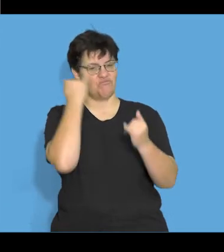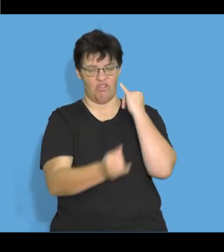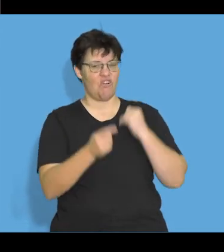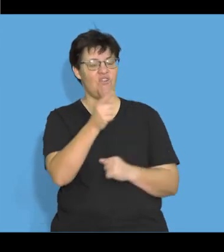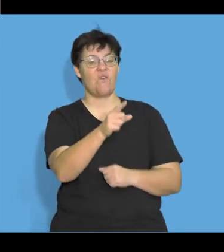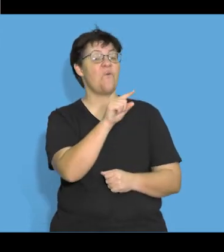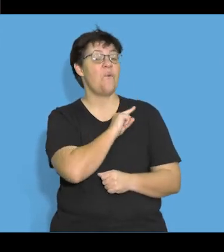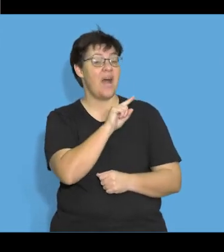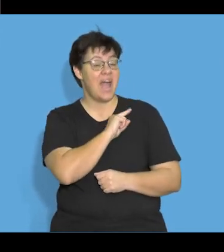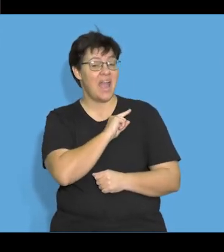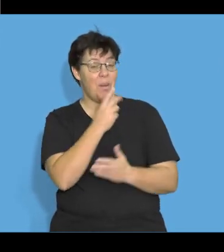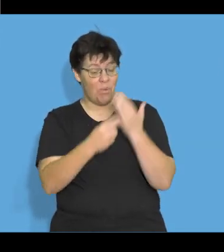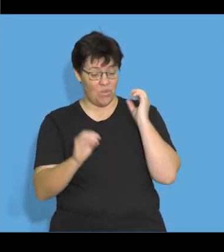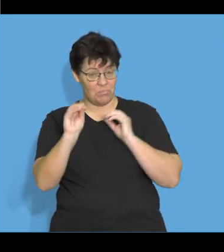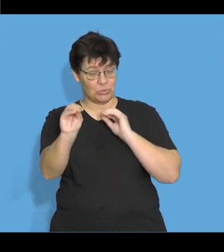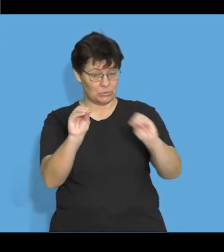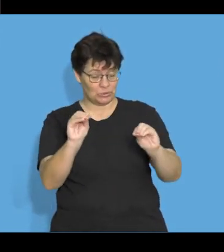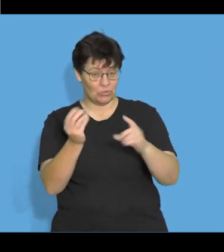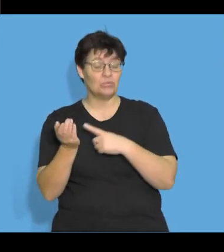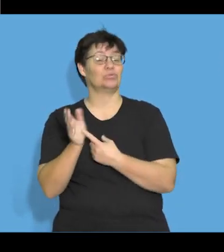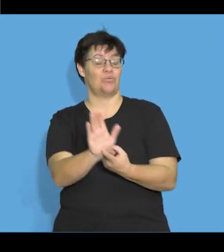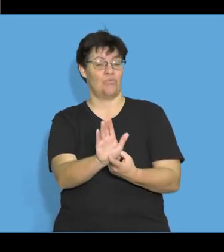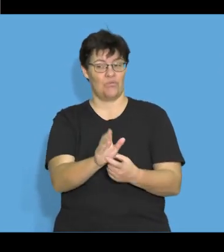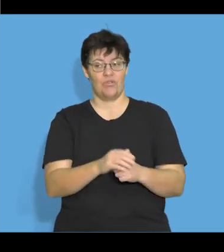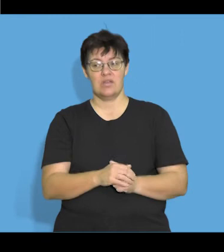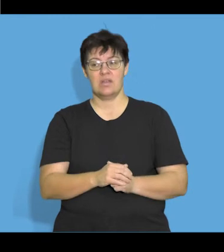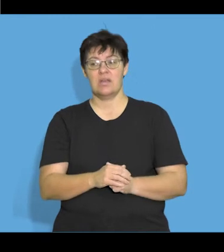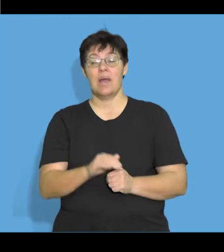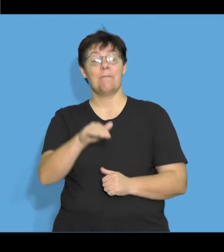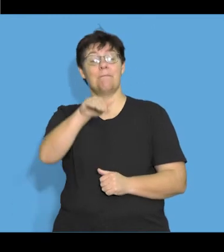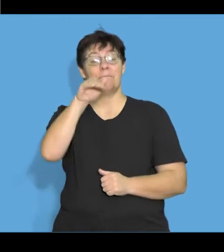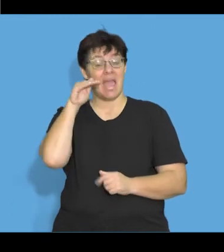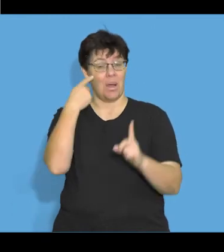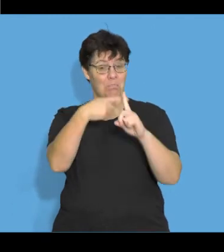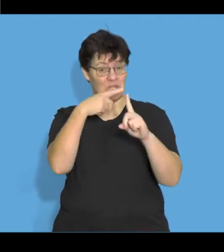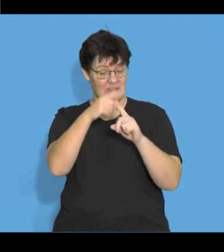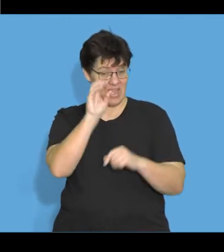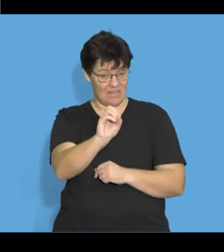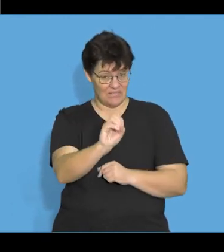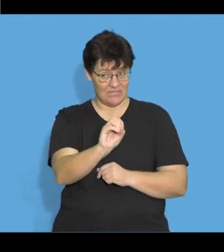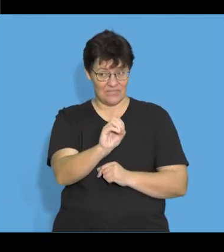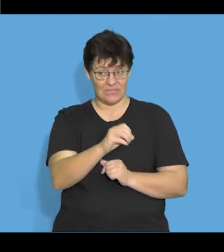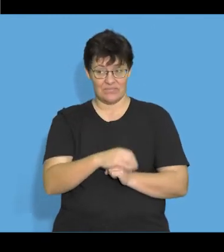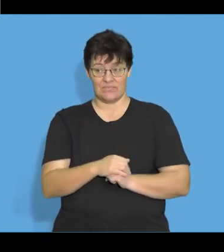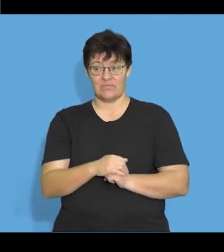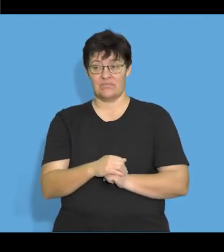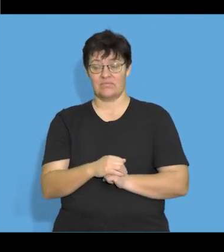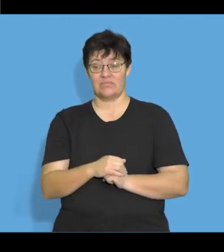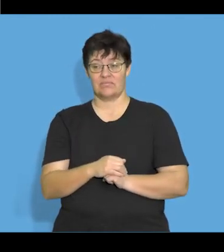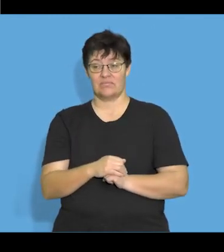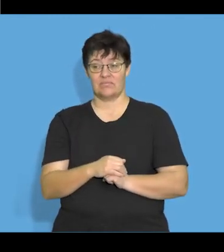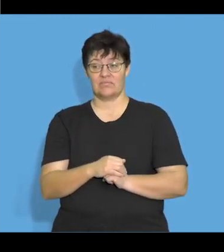the reason we put them both there is to show you that if bank was favorable, right? If your bank